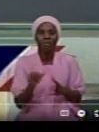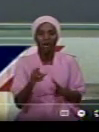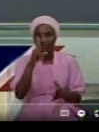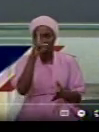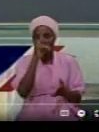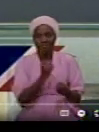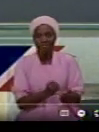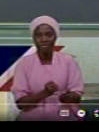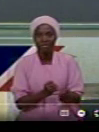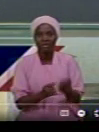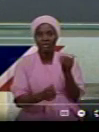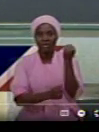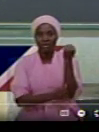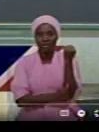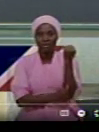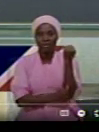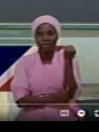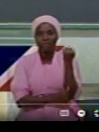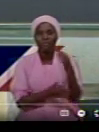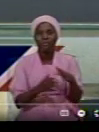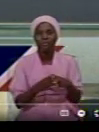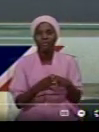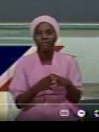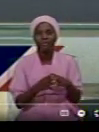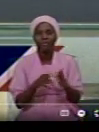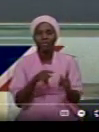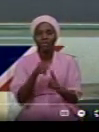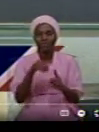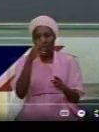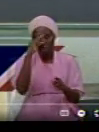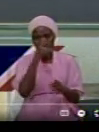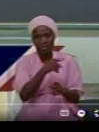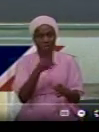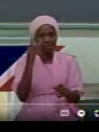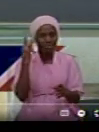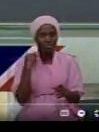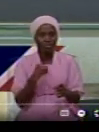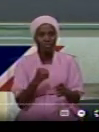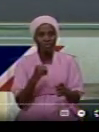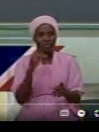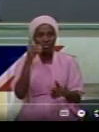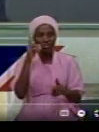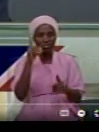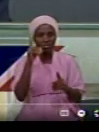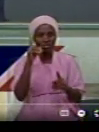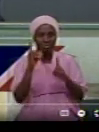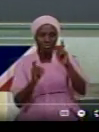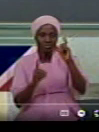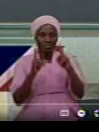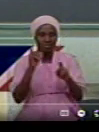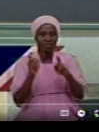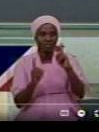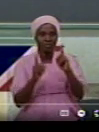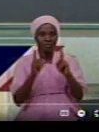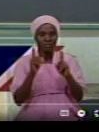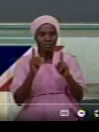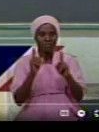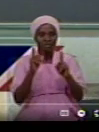faith, Abraham, when he was tried, offered up